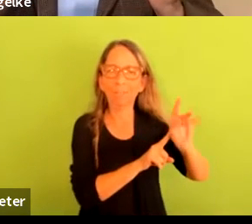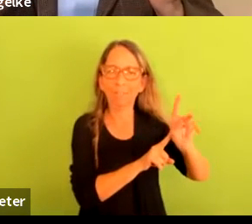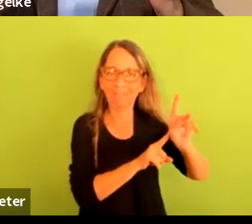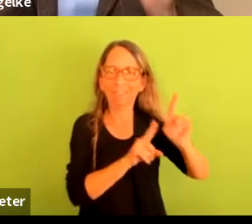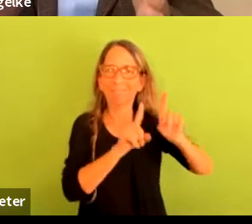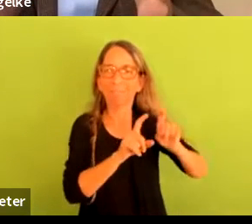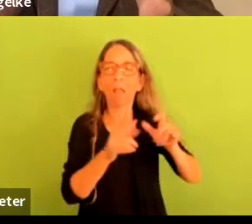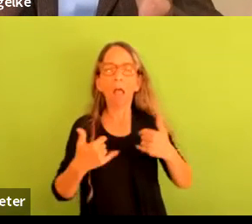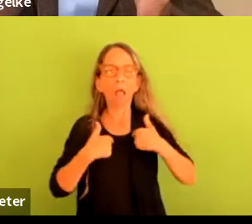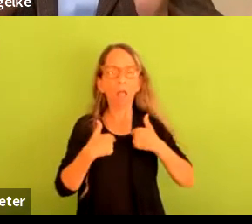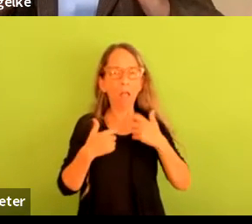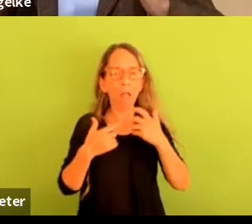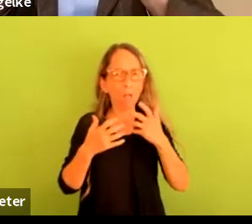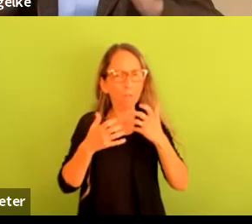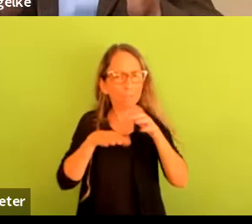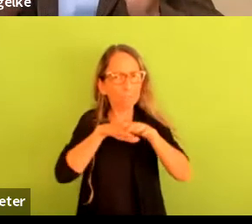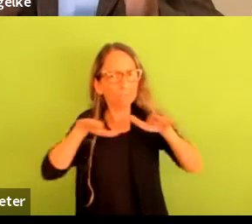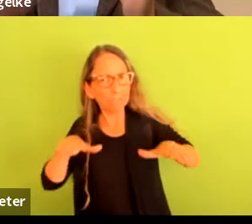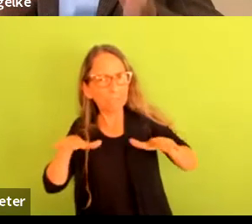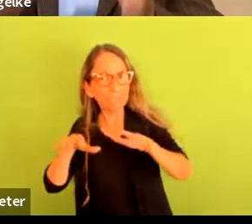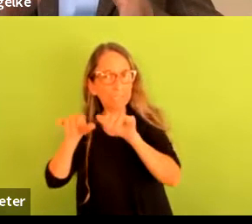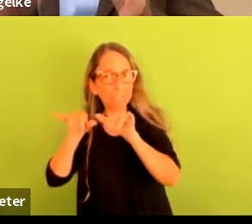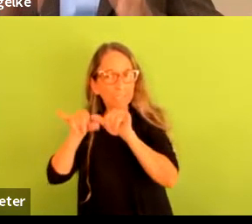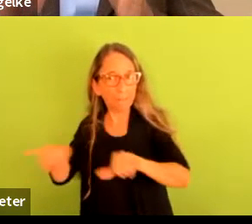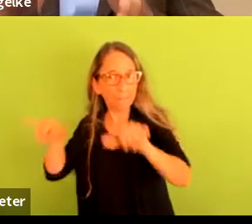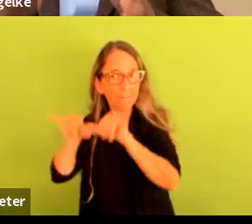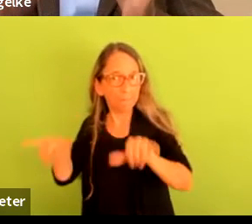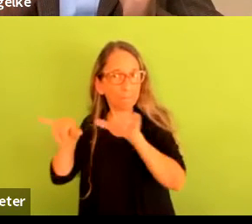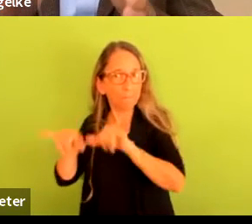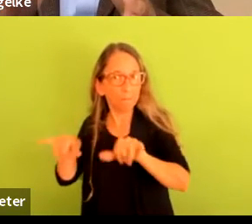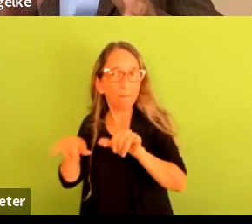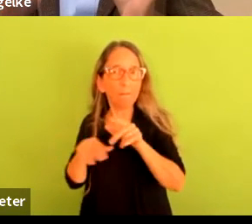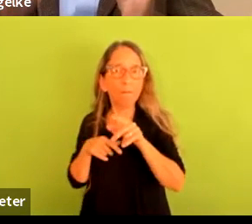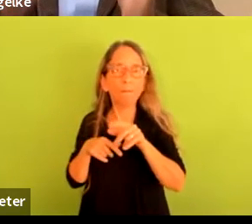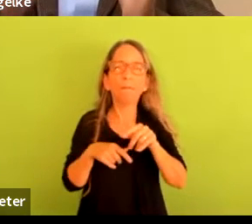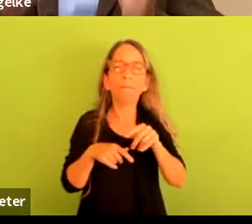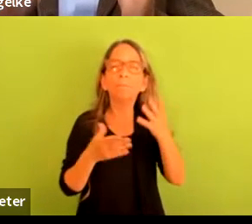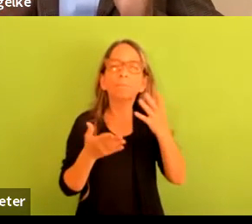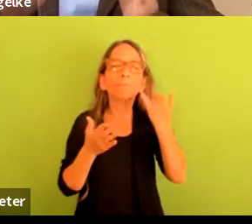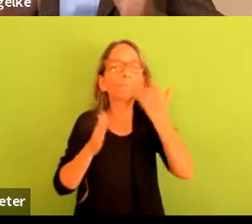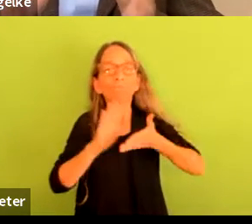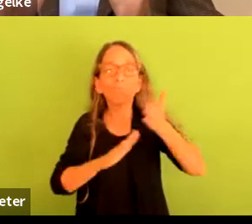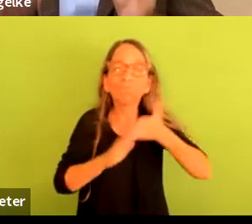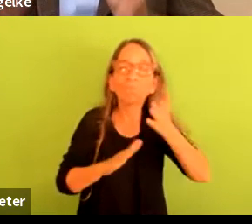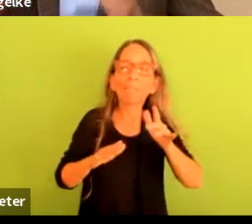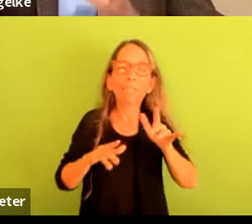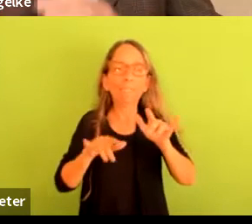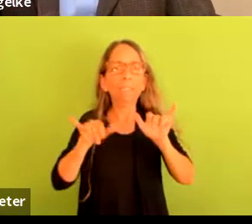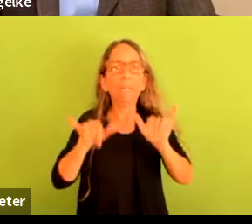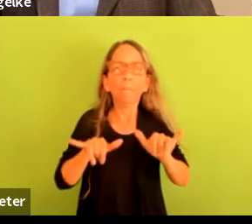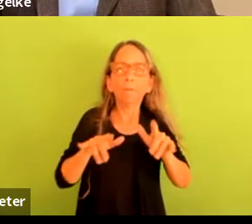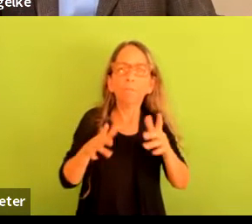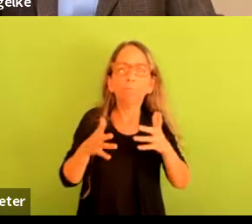distinction with consistency of saying, if you play the same audio to something, are you going to get the